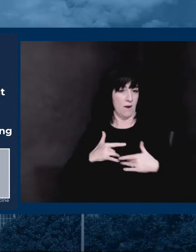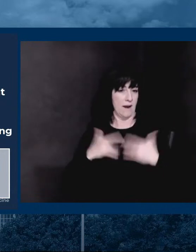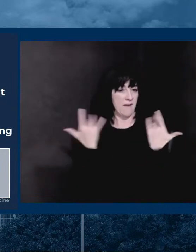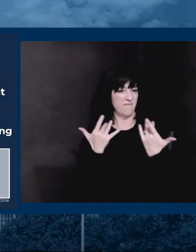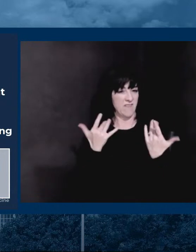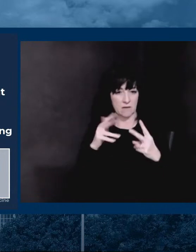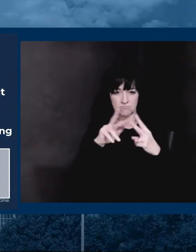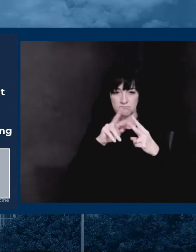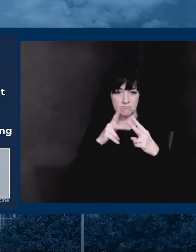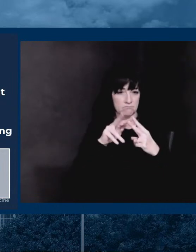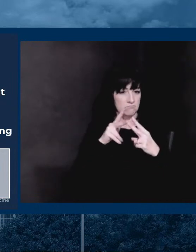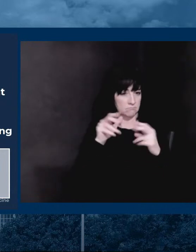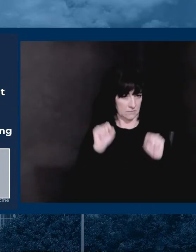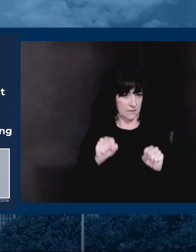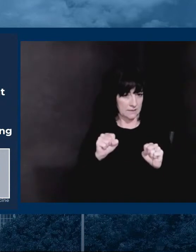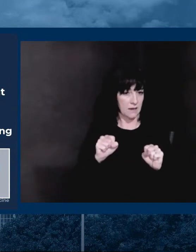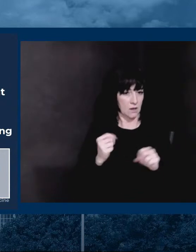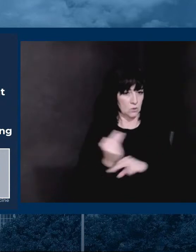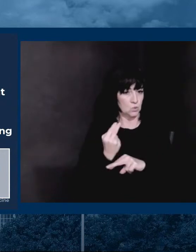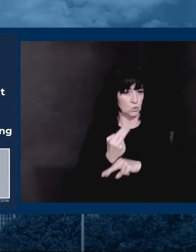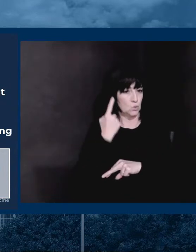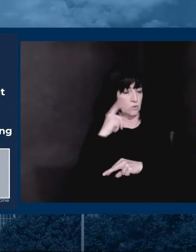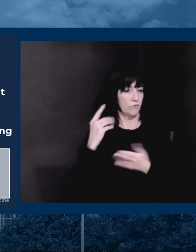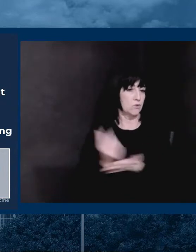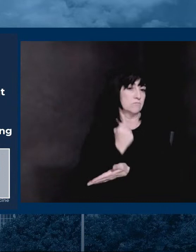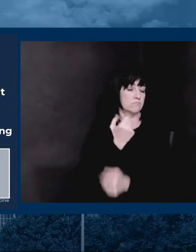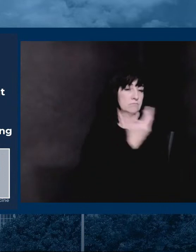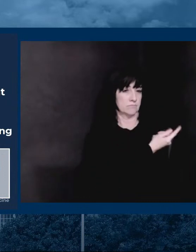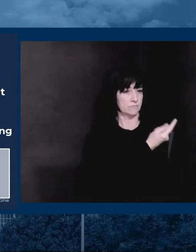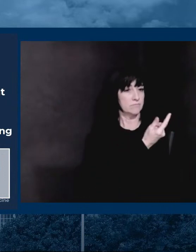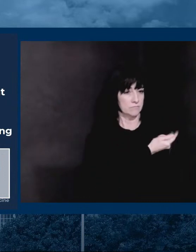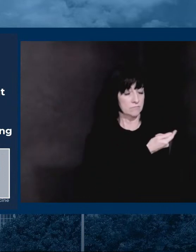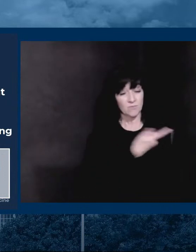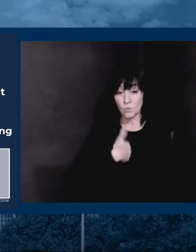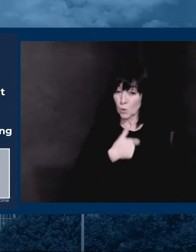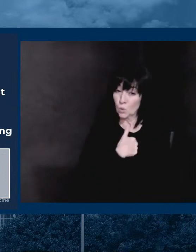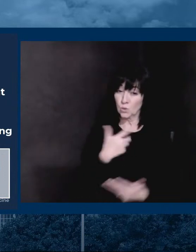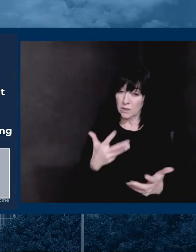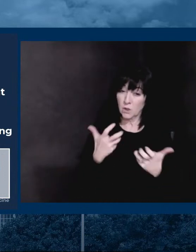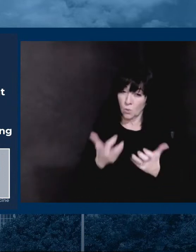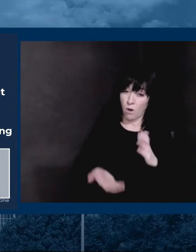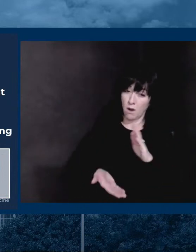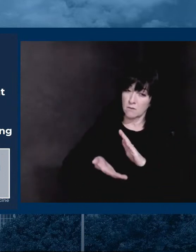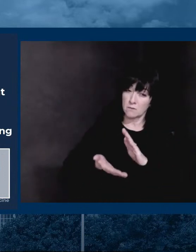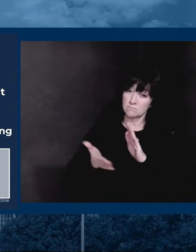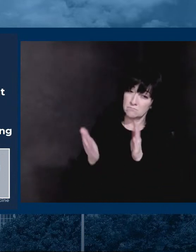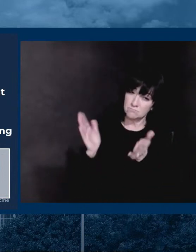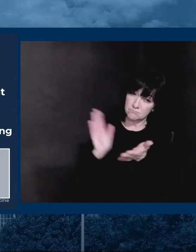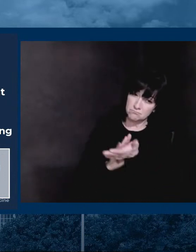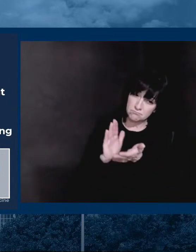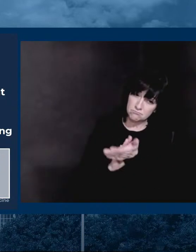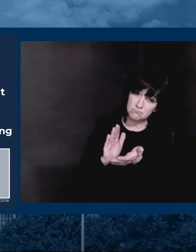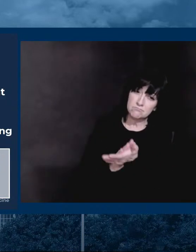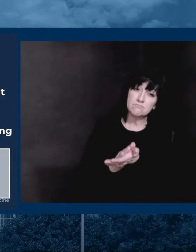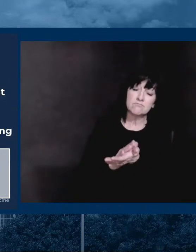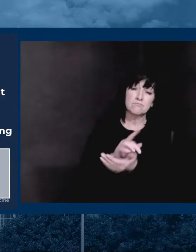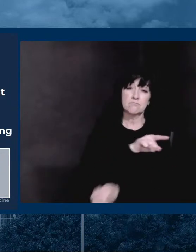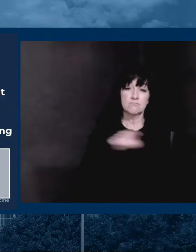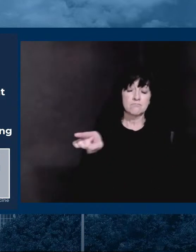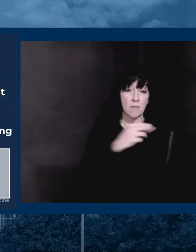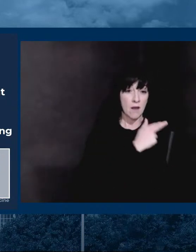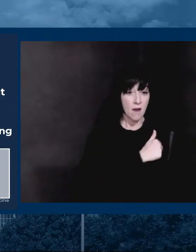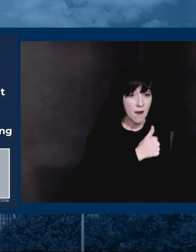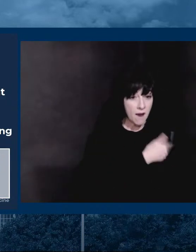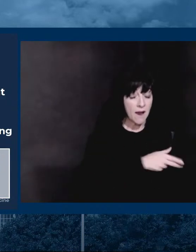give a huge shout out to some of our key partners who are operating other clinics. We hospitals, as well as